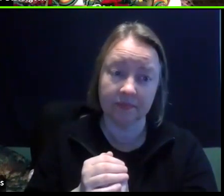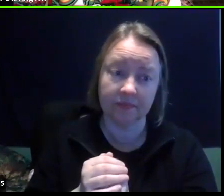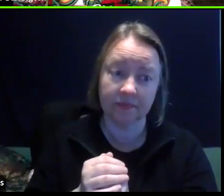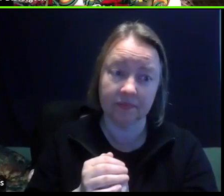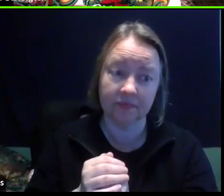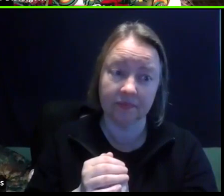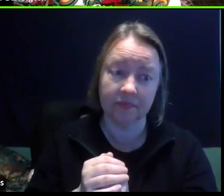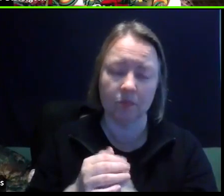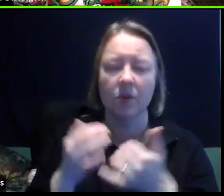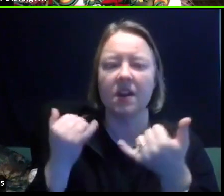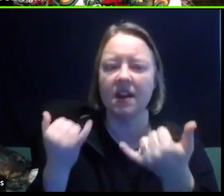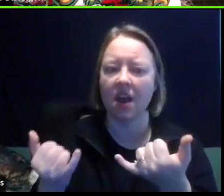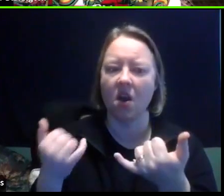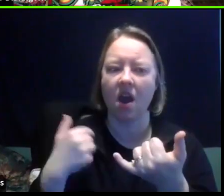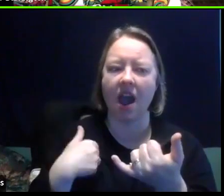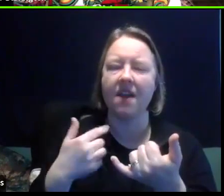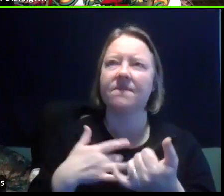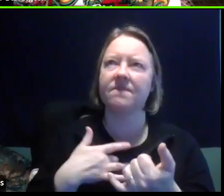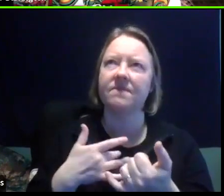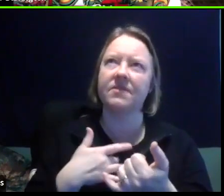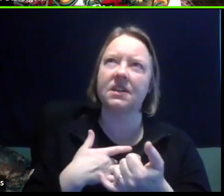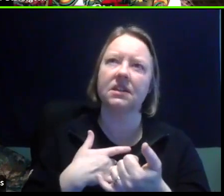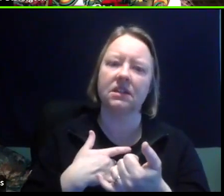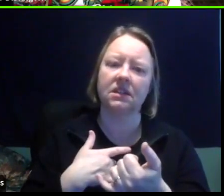right now, I think I'm feeling